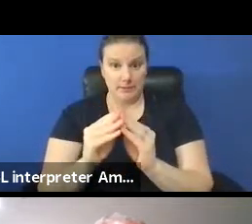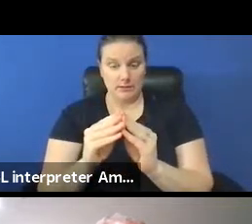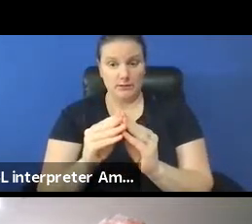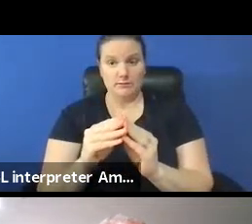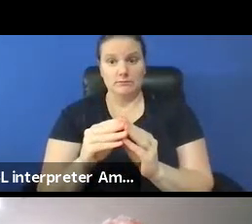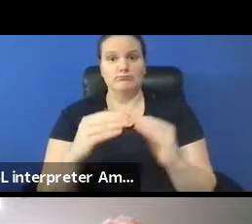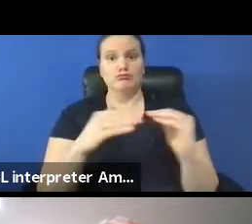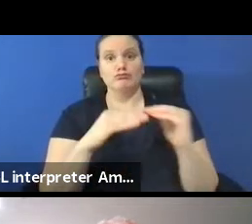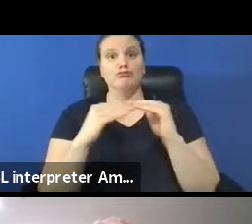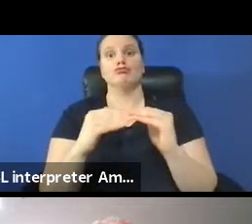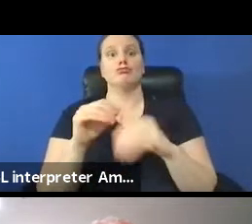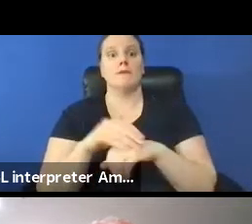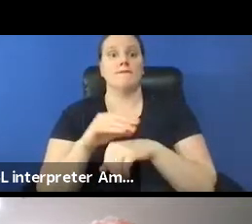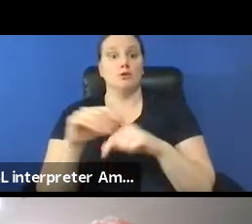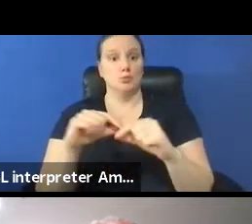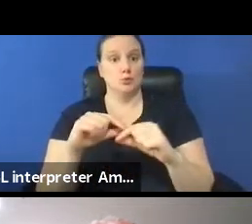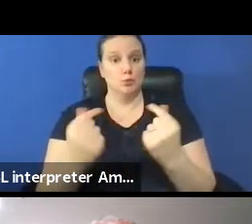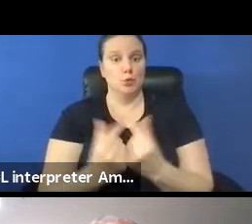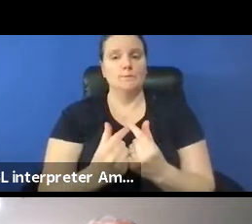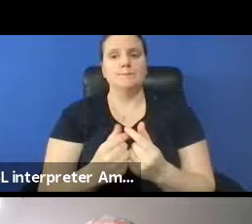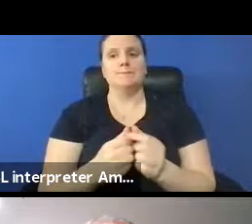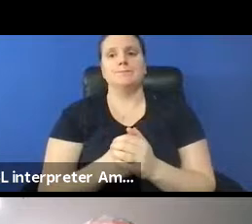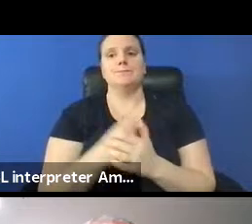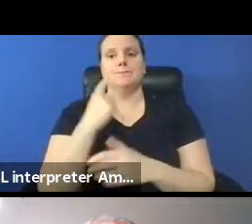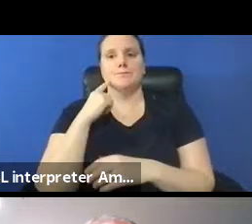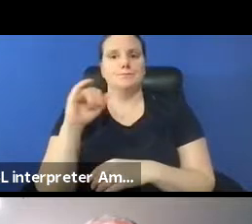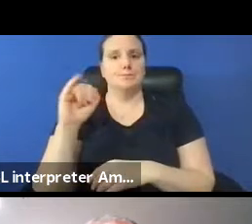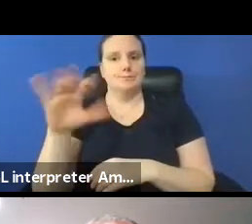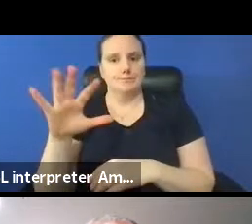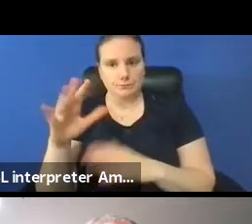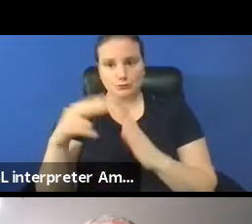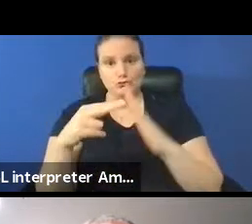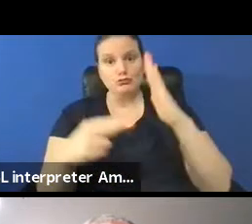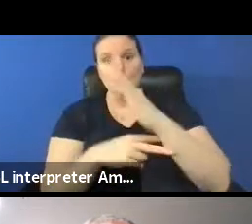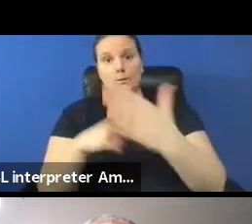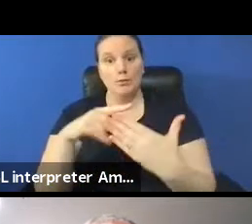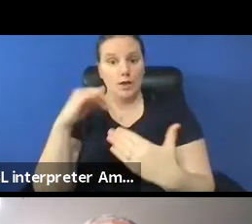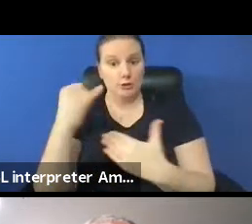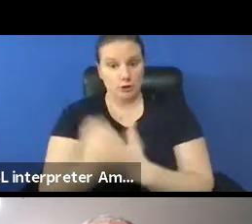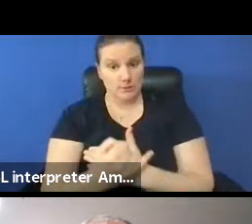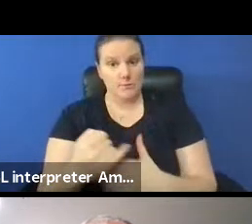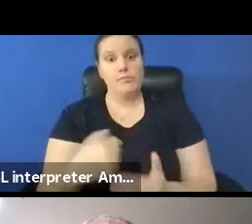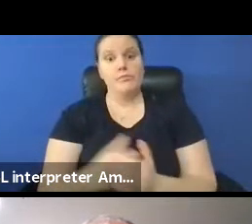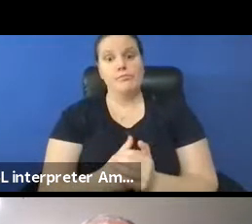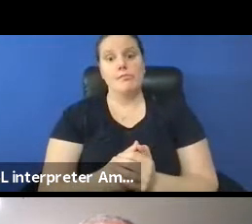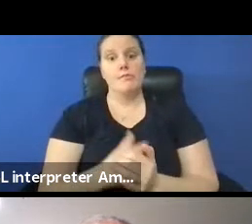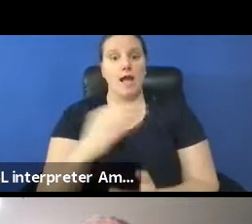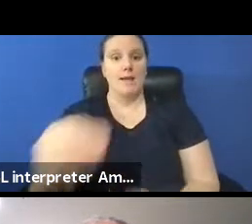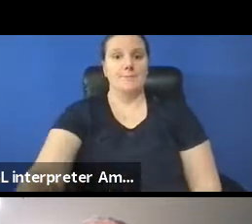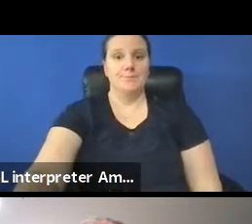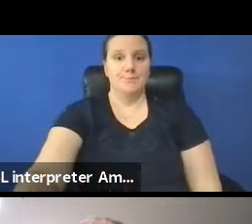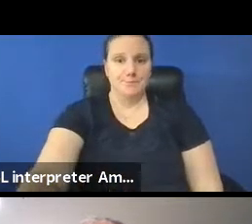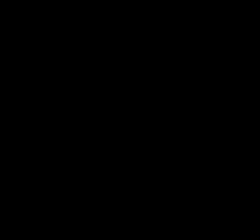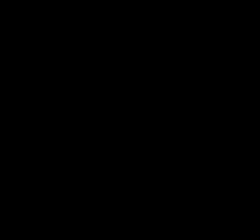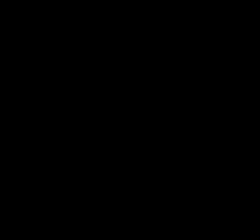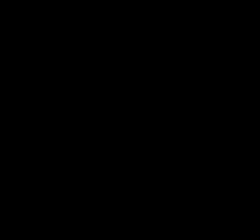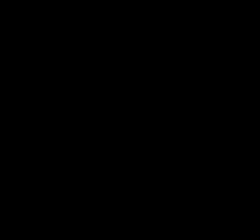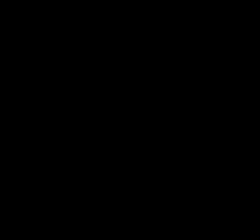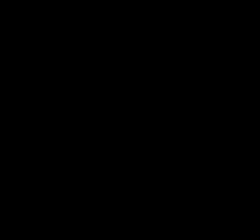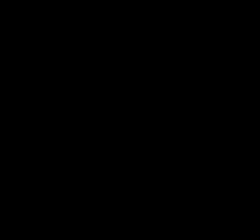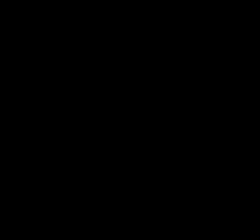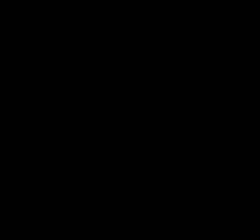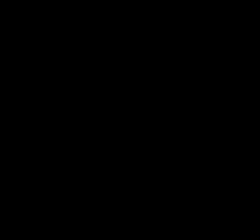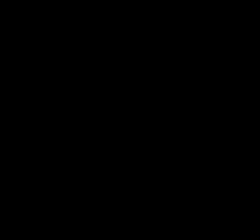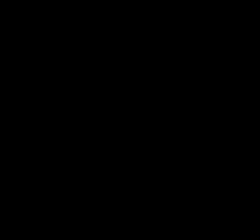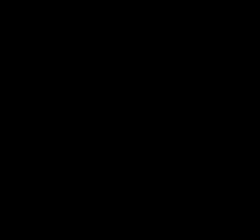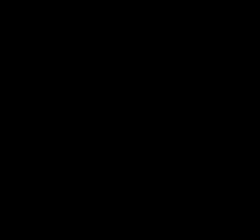the Equity Advisory Group for the Interstate Bridge Project. And Jake, will you put